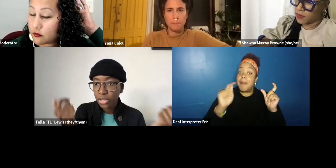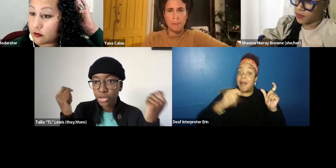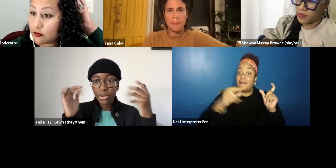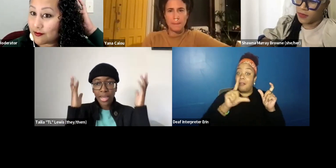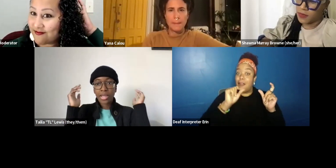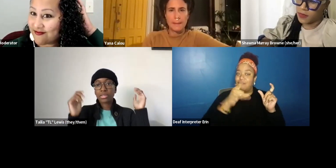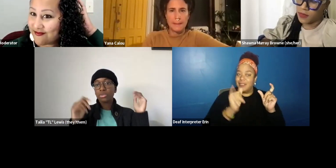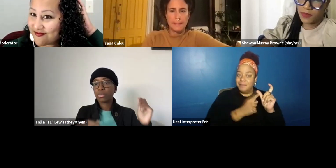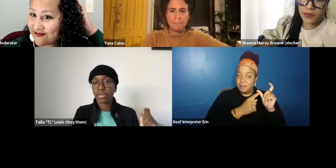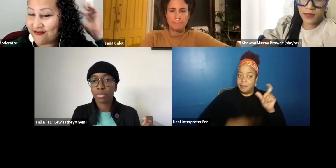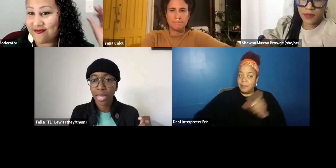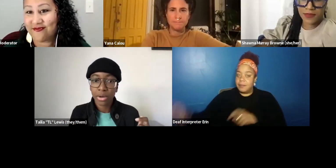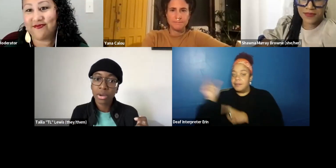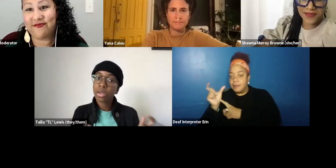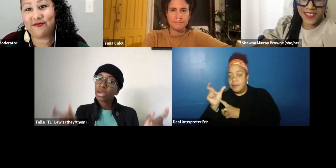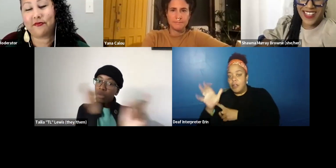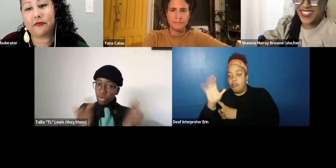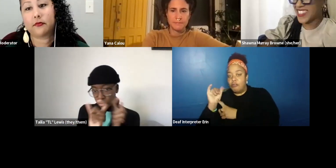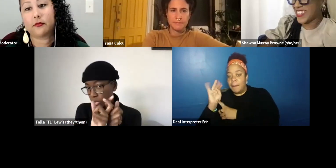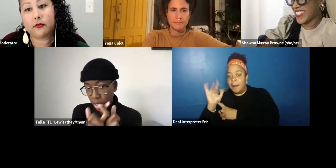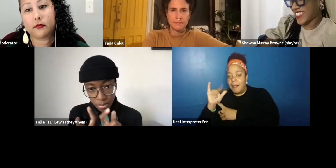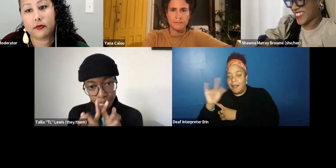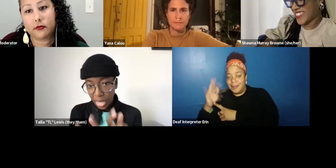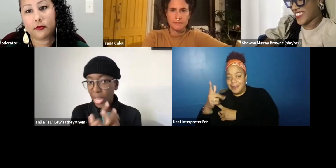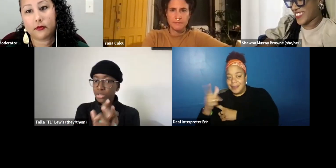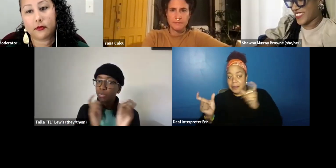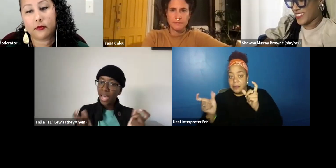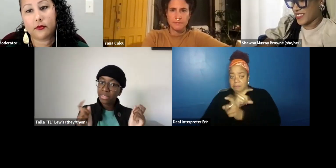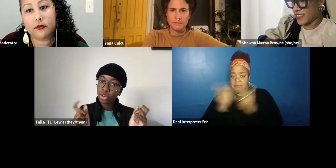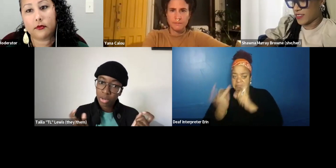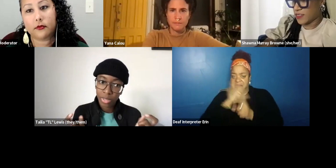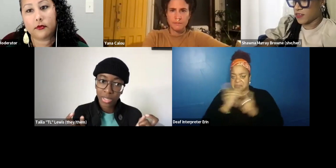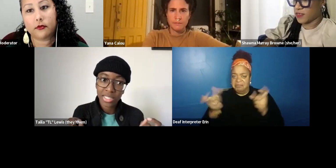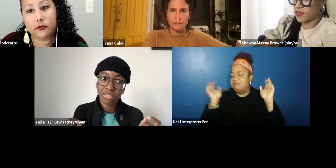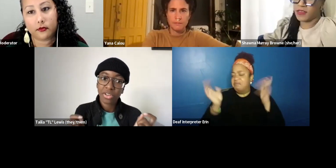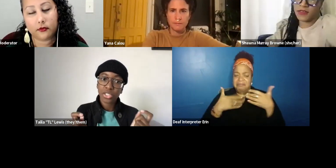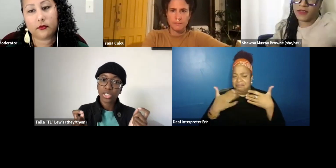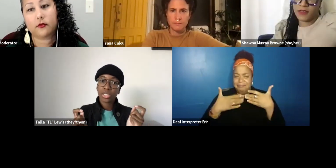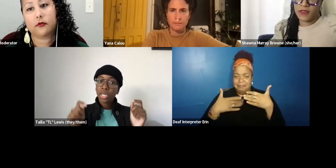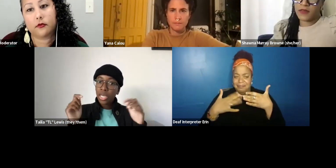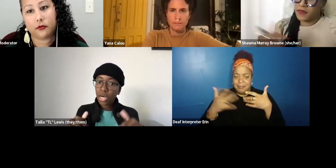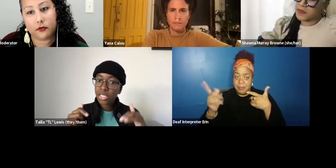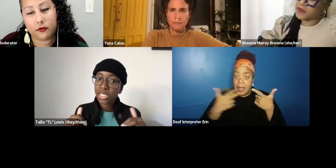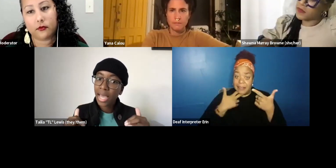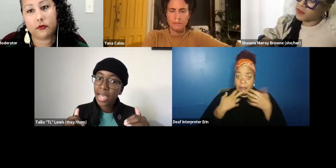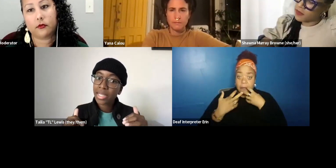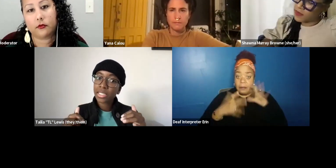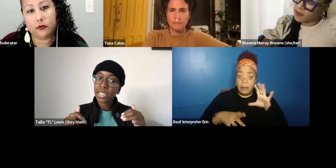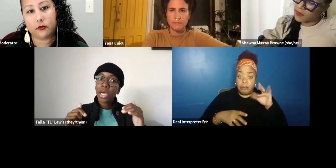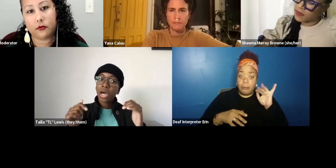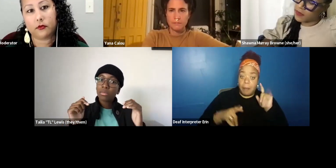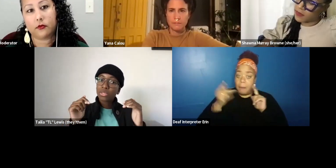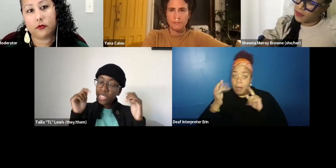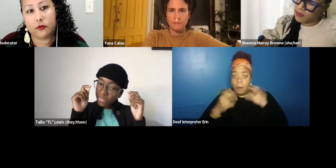your fingers or hands or whatever better. But I use pathocriminalizing function in our